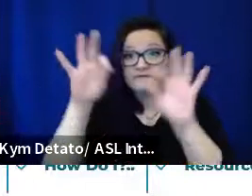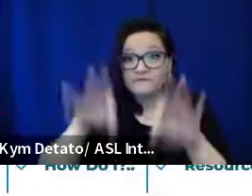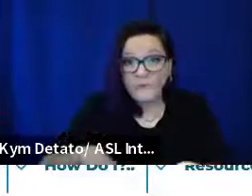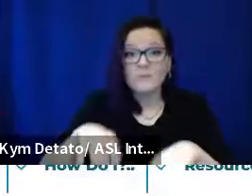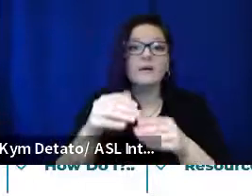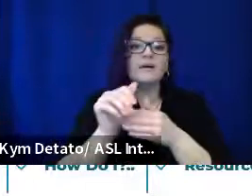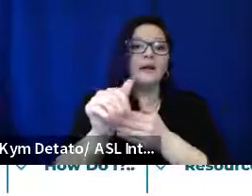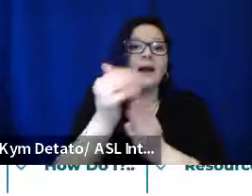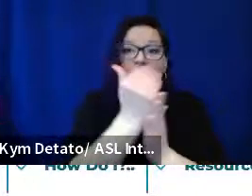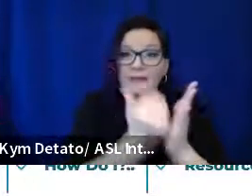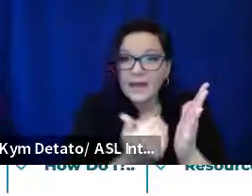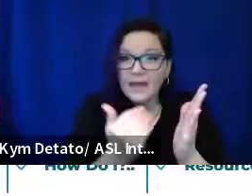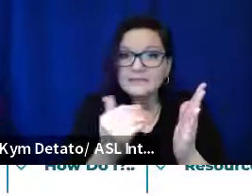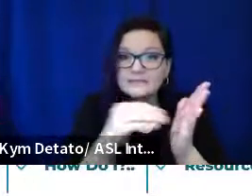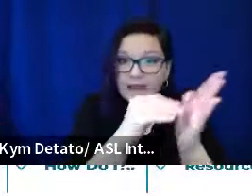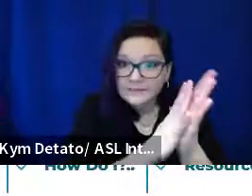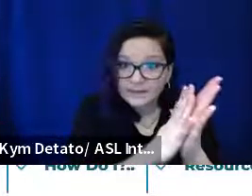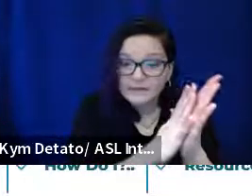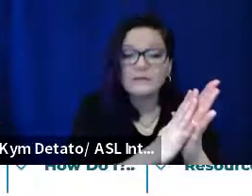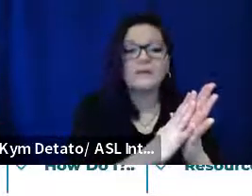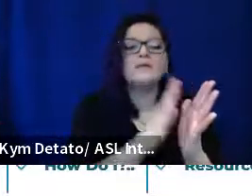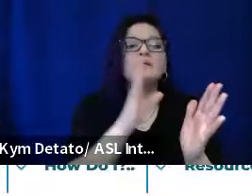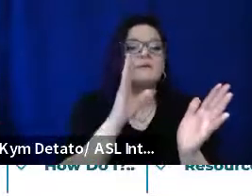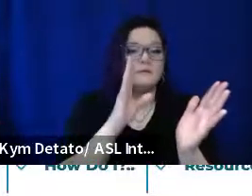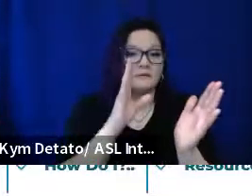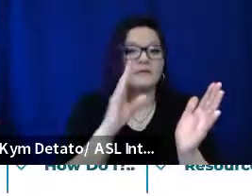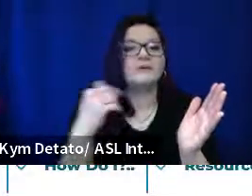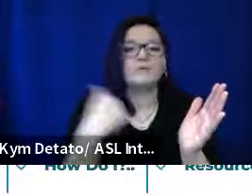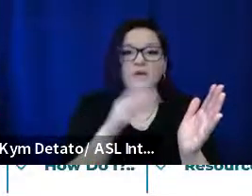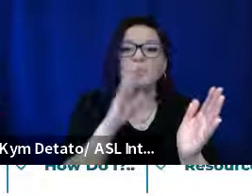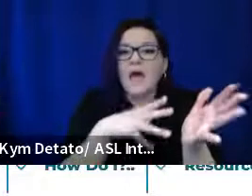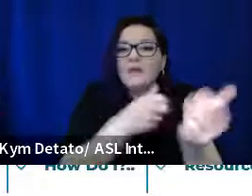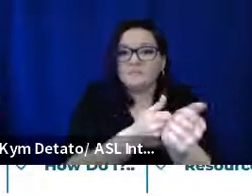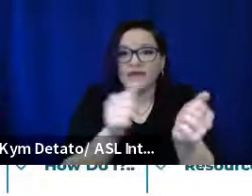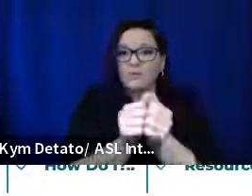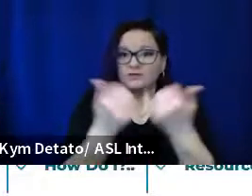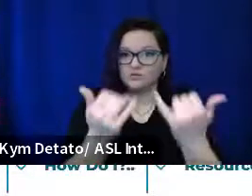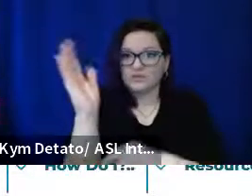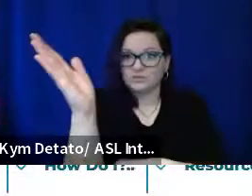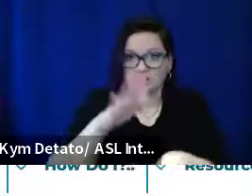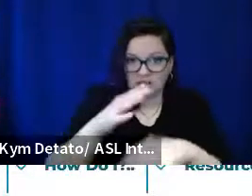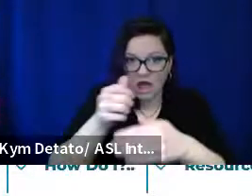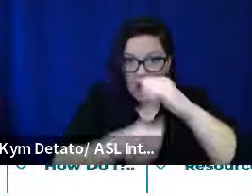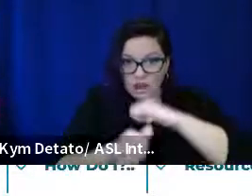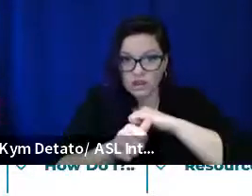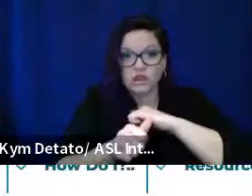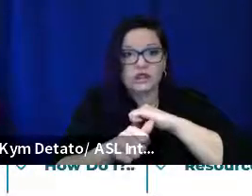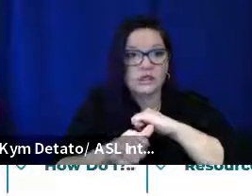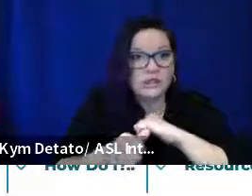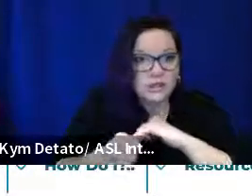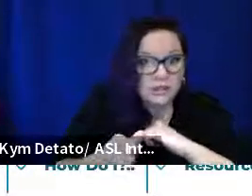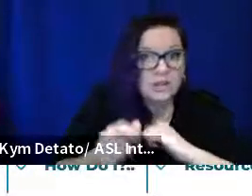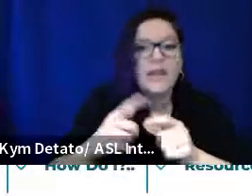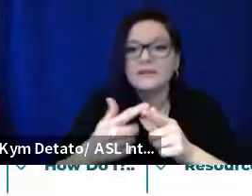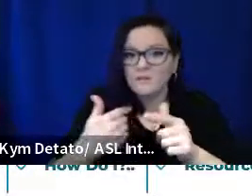document. We'll update the presentation here. And this is the commercial facade design guidebook that we